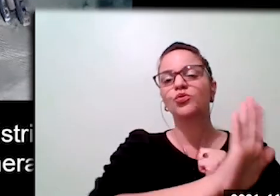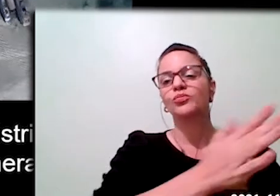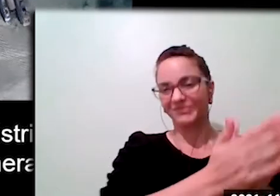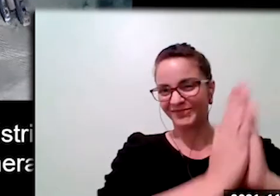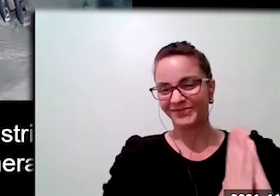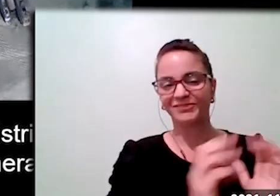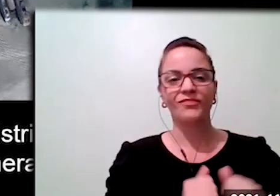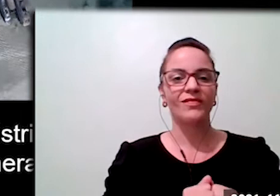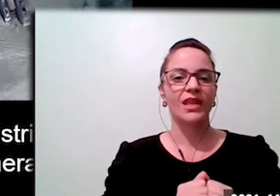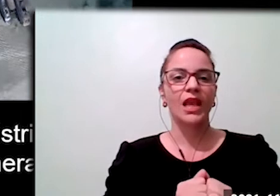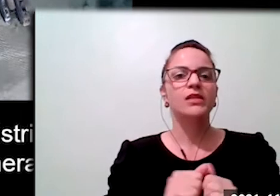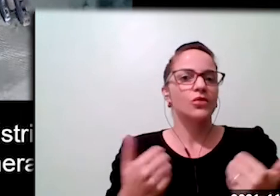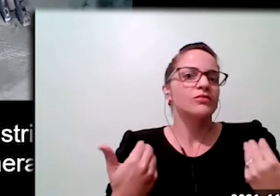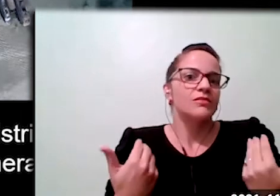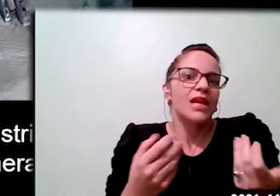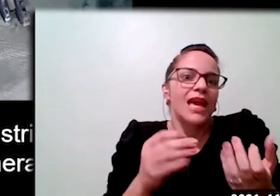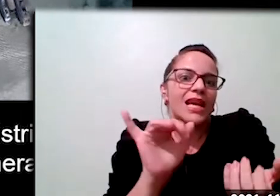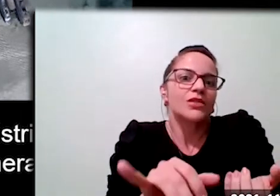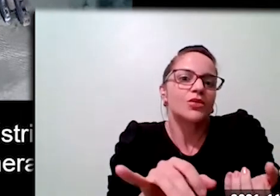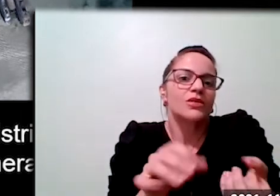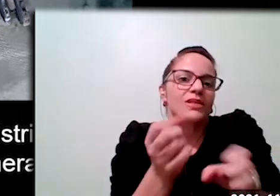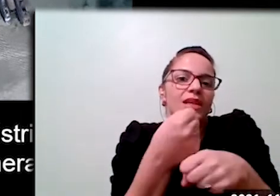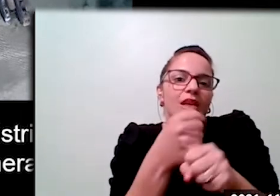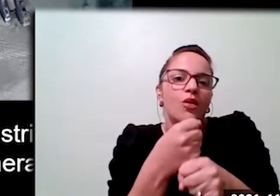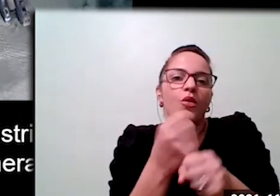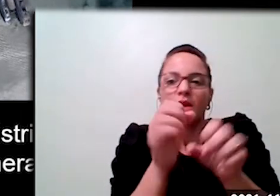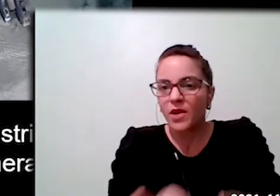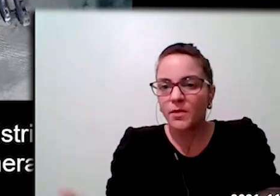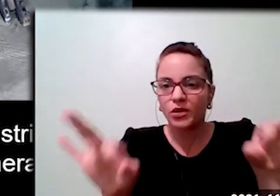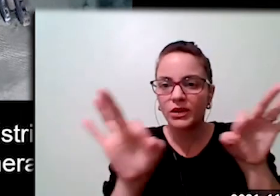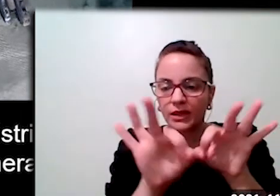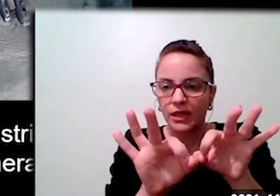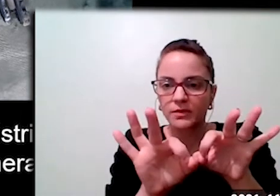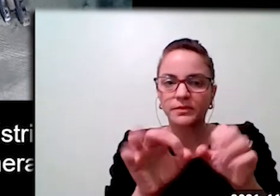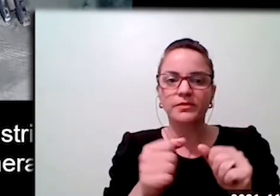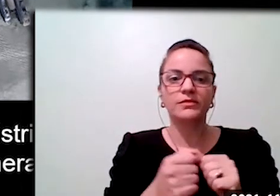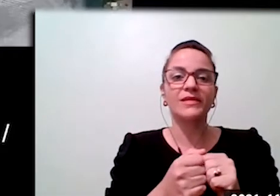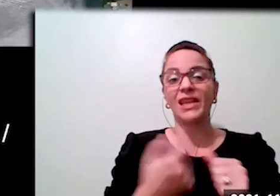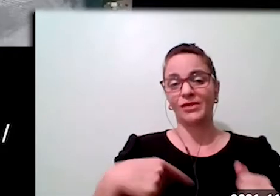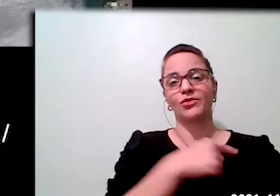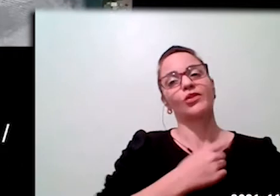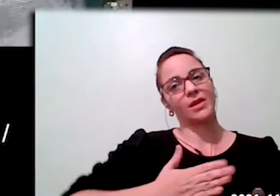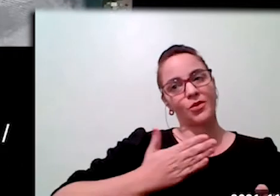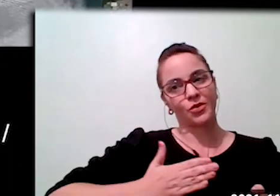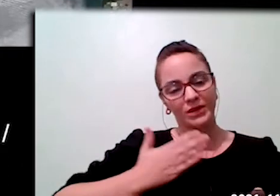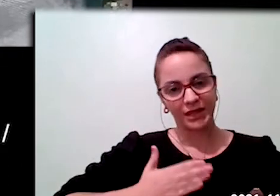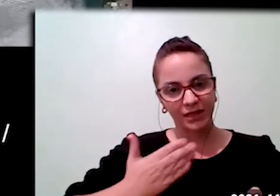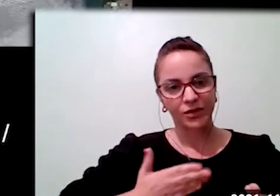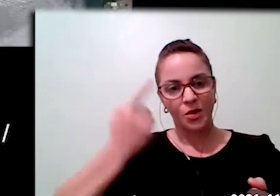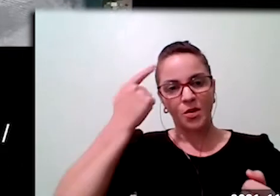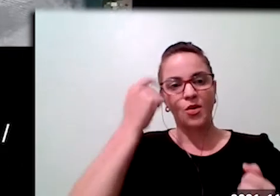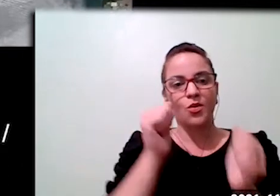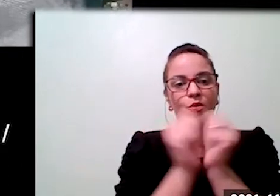first important step was generated, and we were very happy to be, in a sense, finished with